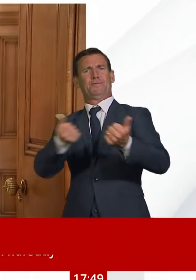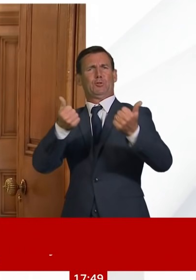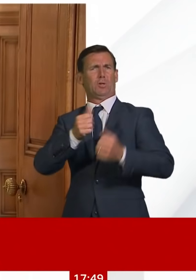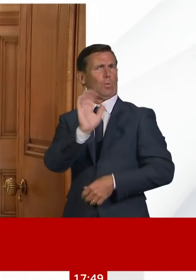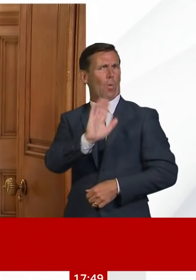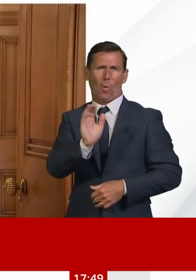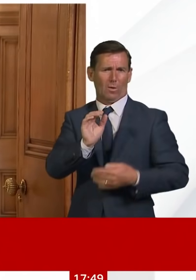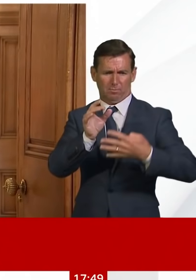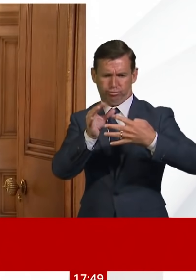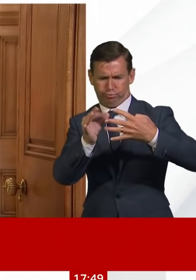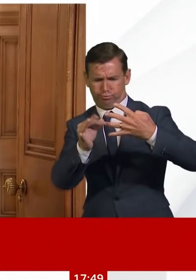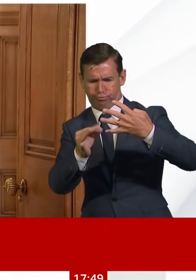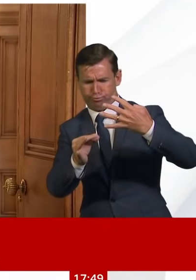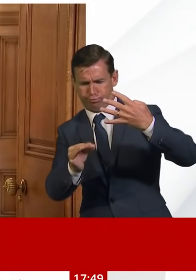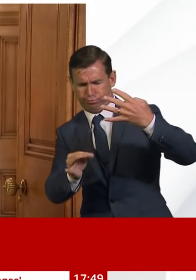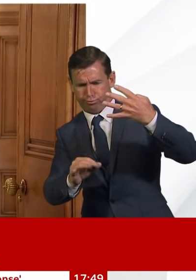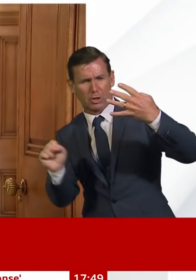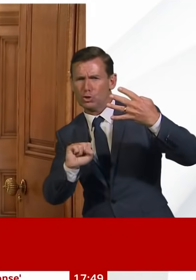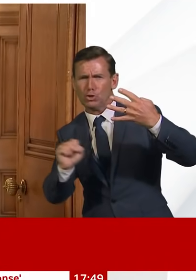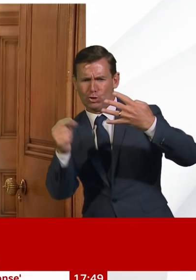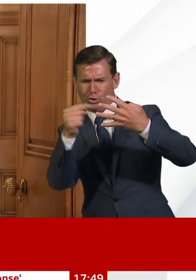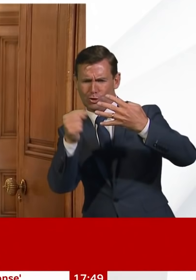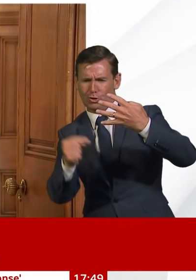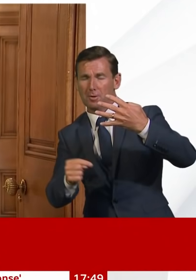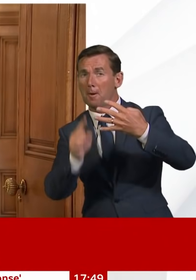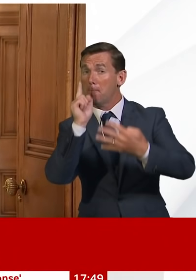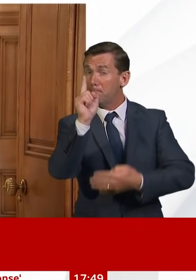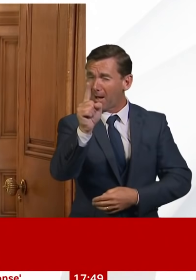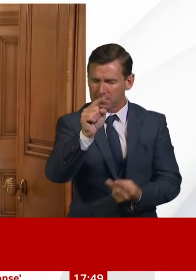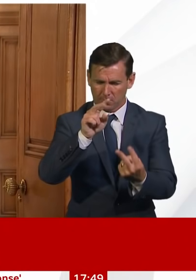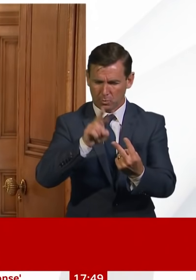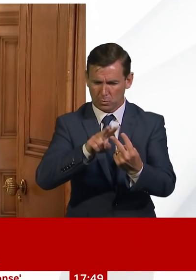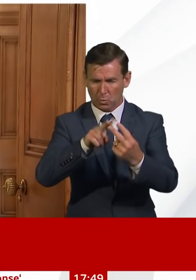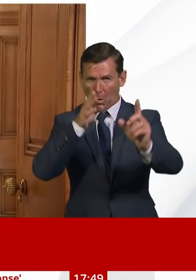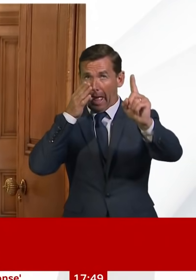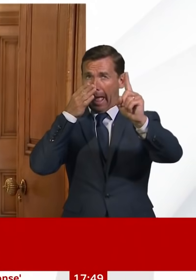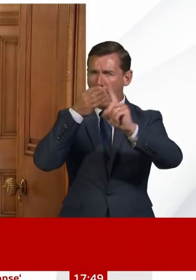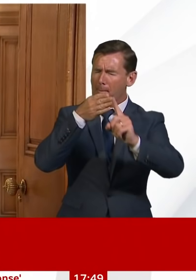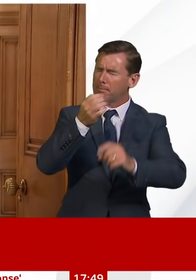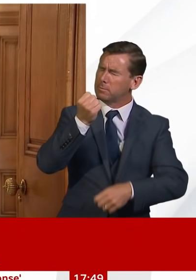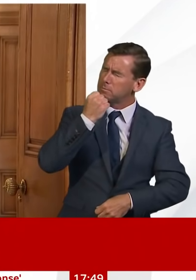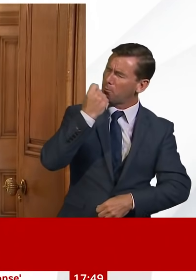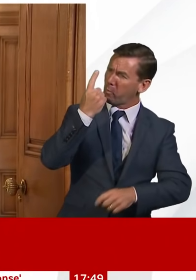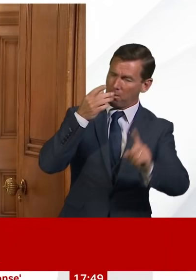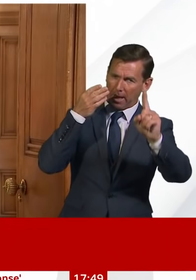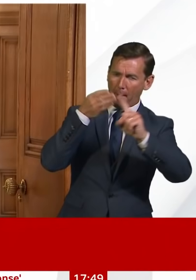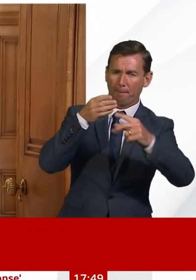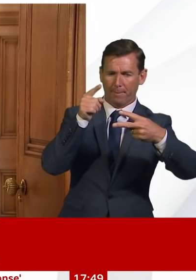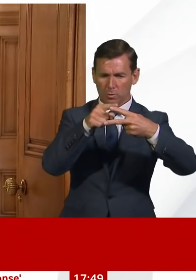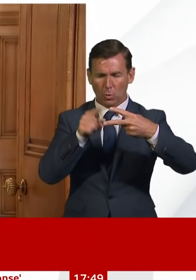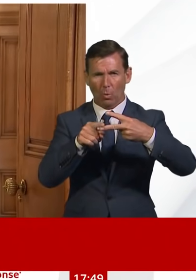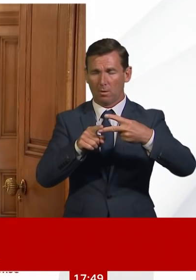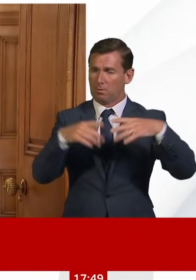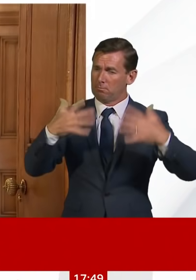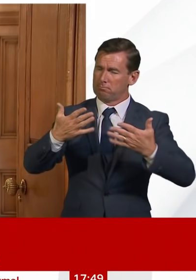but on the absolutely central core objectives that we faced as a country, thanks to the work